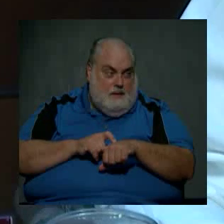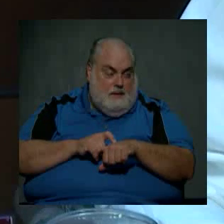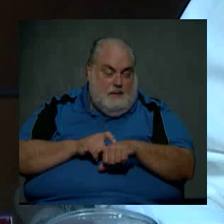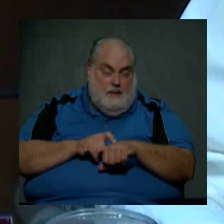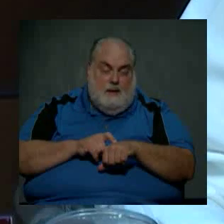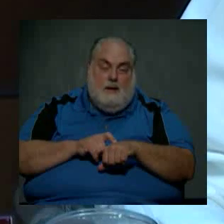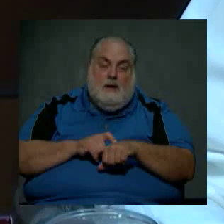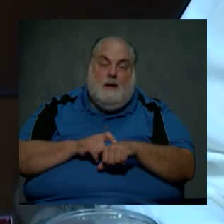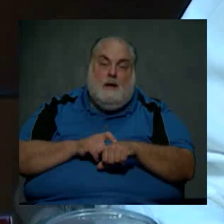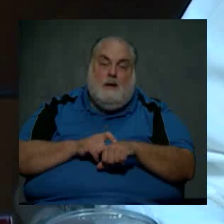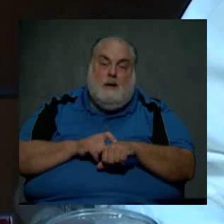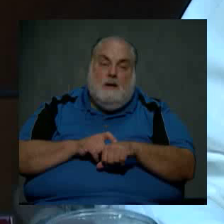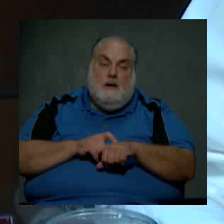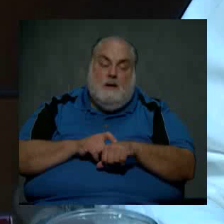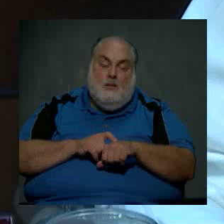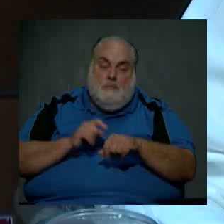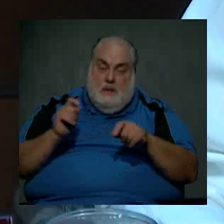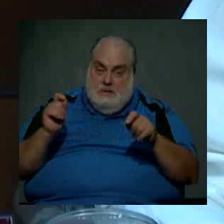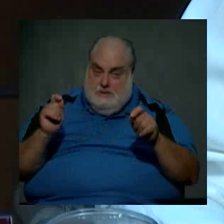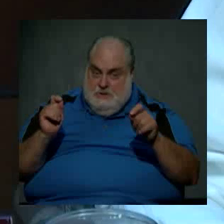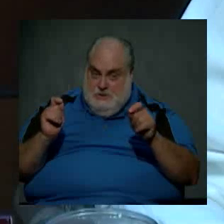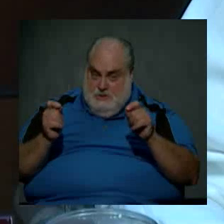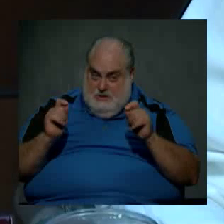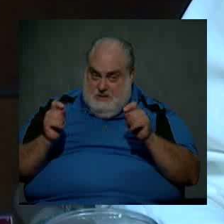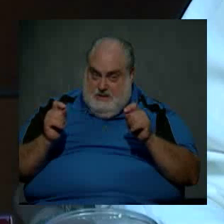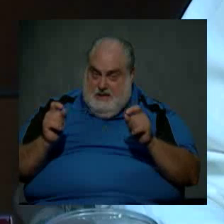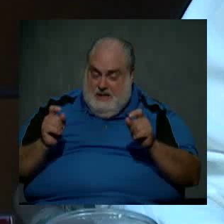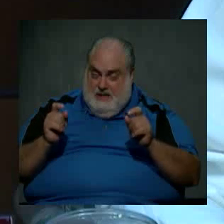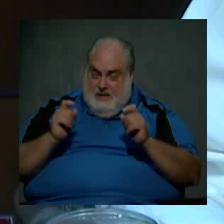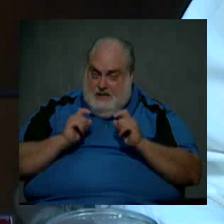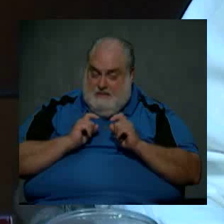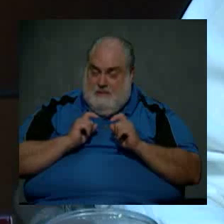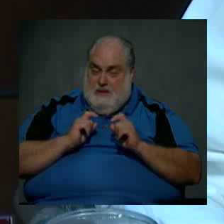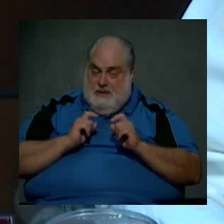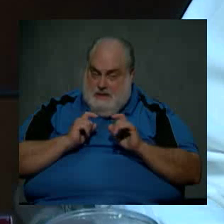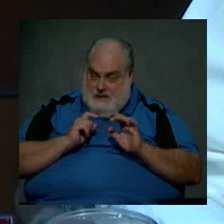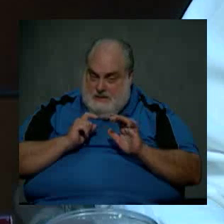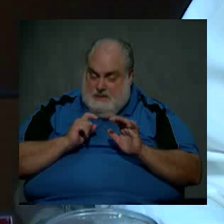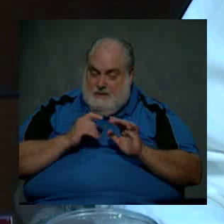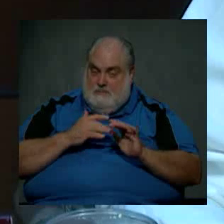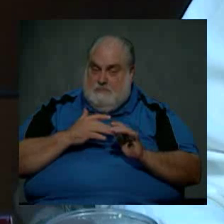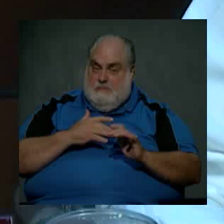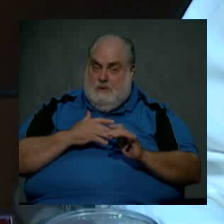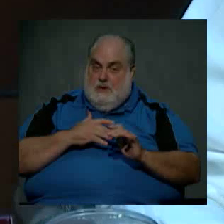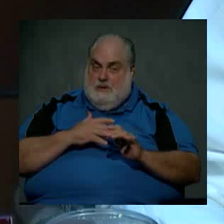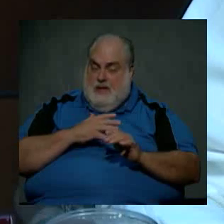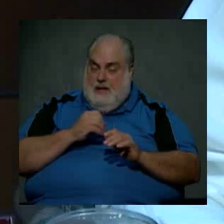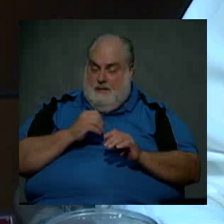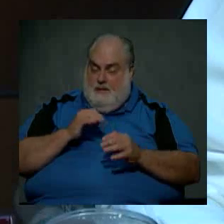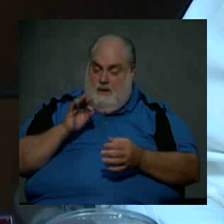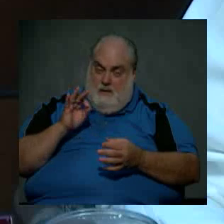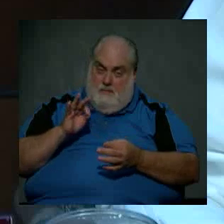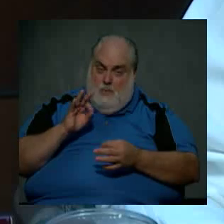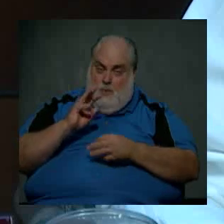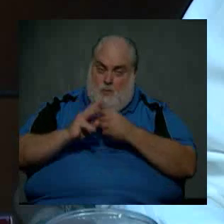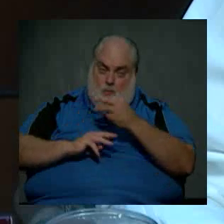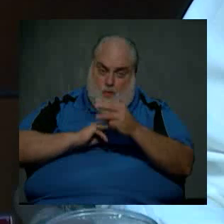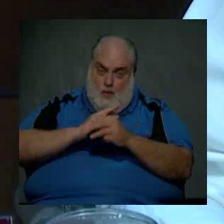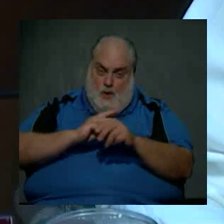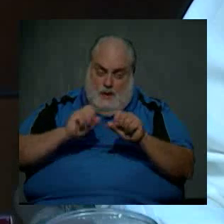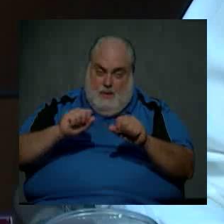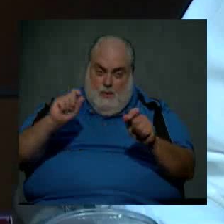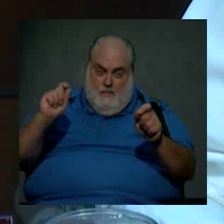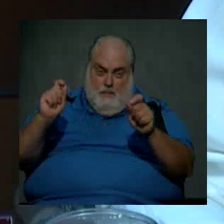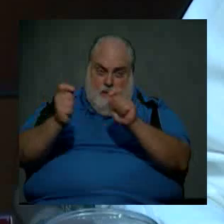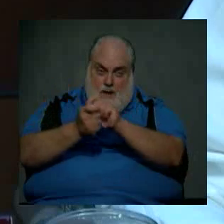would concern. You're right, it would be an adjustment. It gives me pause if in an ideal world you could replace those that are